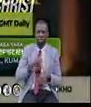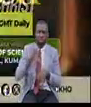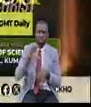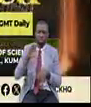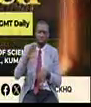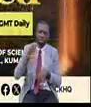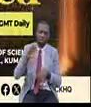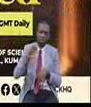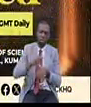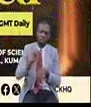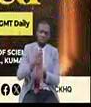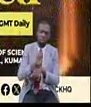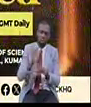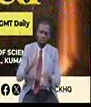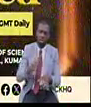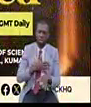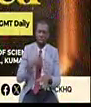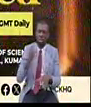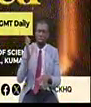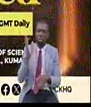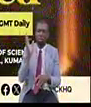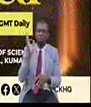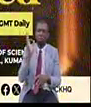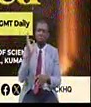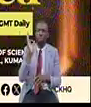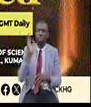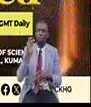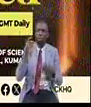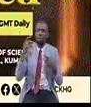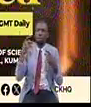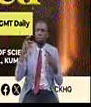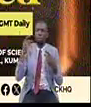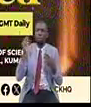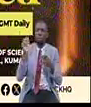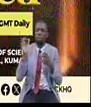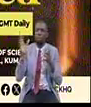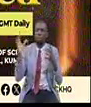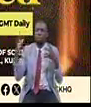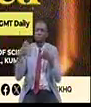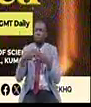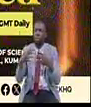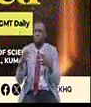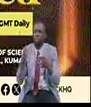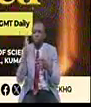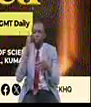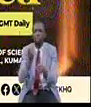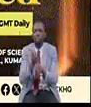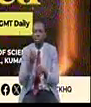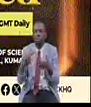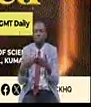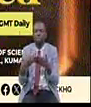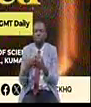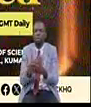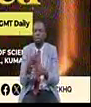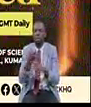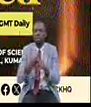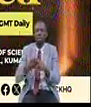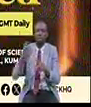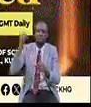Professional Conference with the theme Renewal for Latter-day Revival will be on